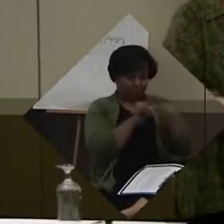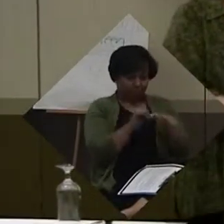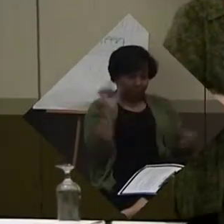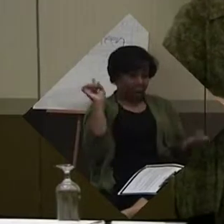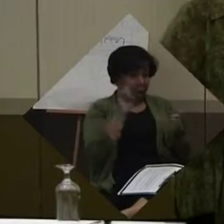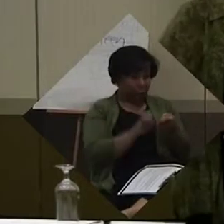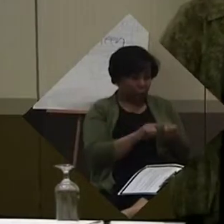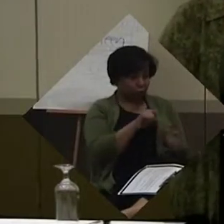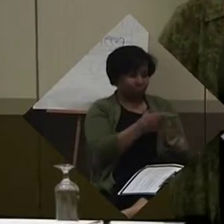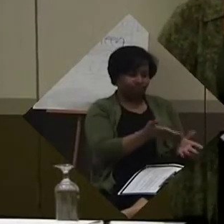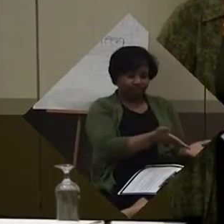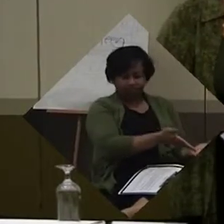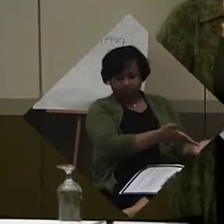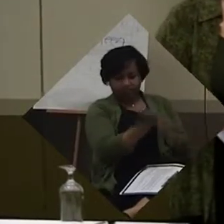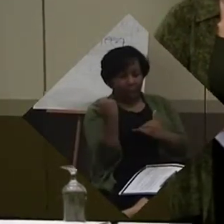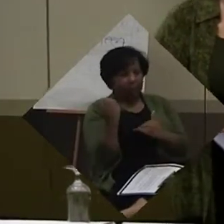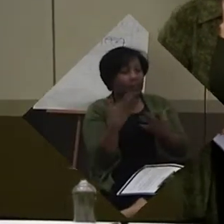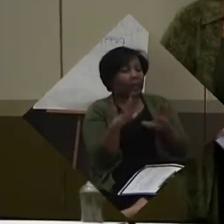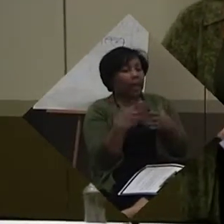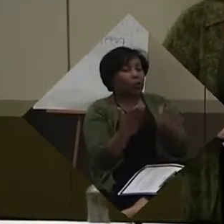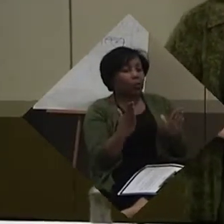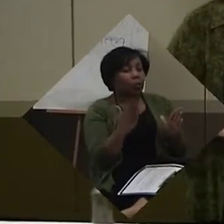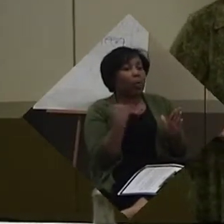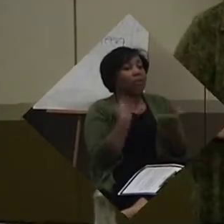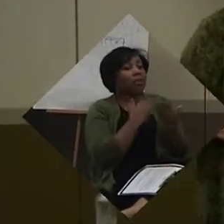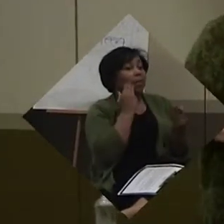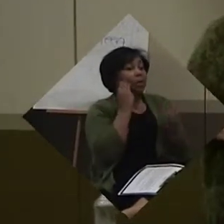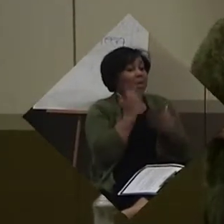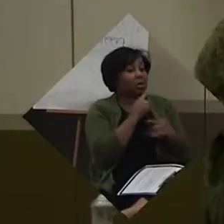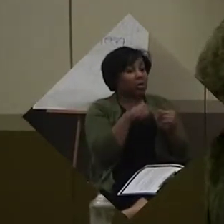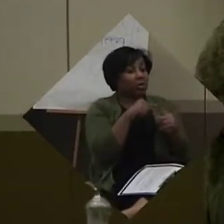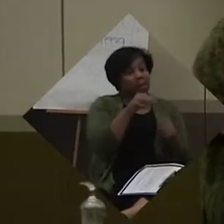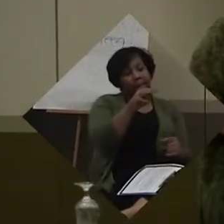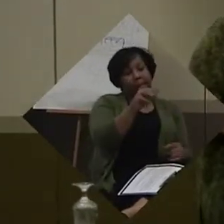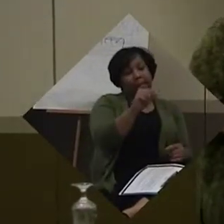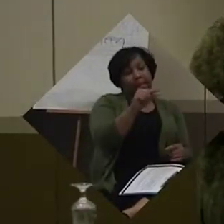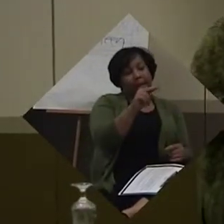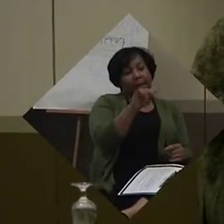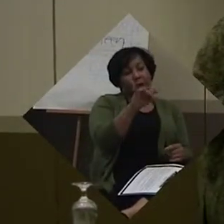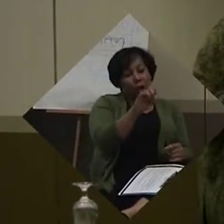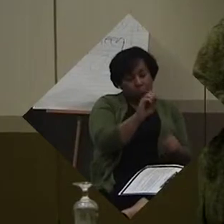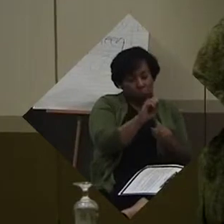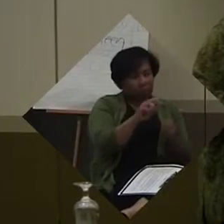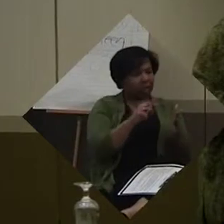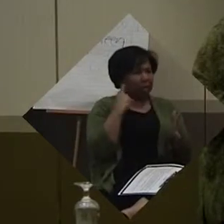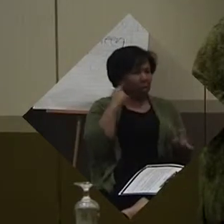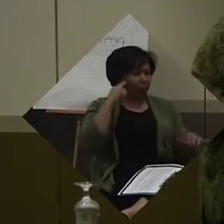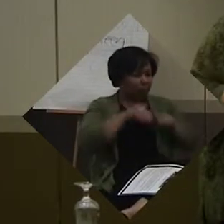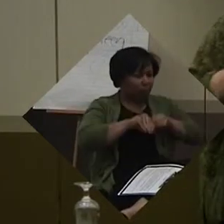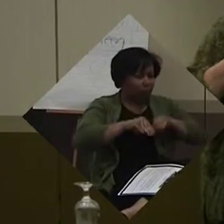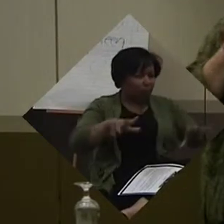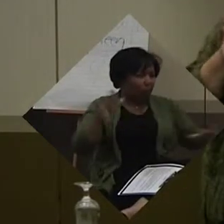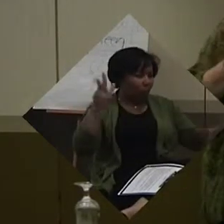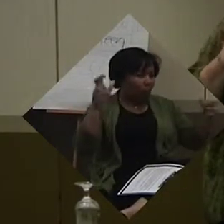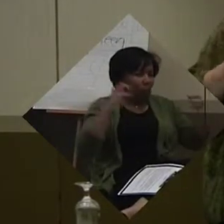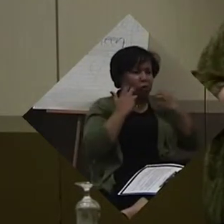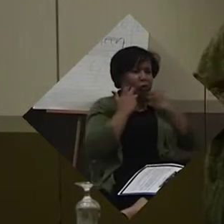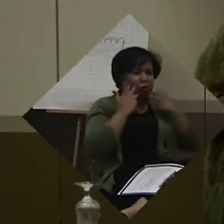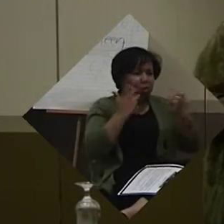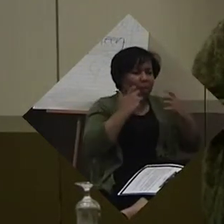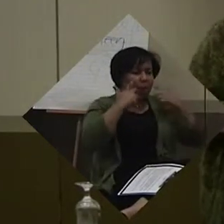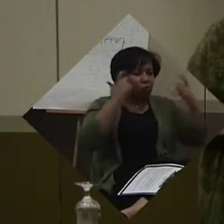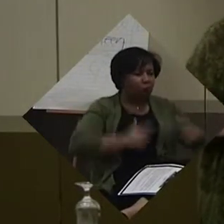where she's removed from the classroom. And we've got some information on magnitude. It can be heard throughout the room with the screaming,